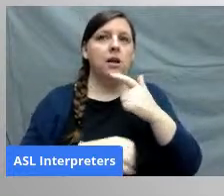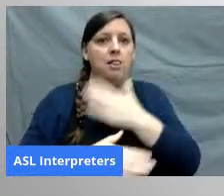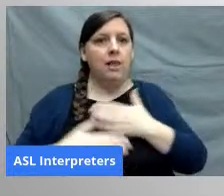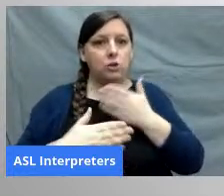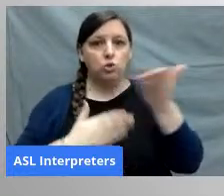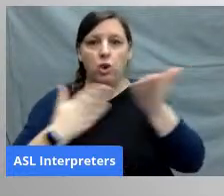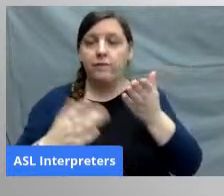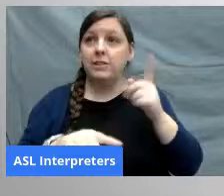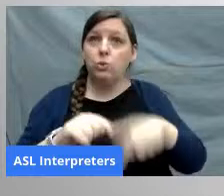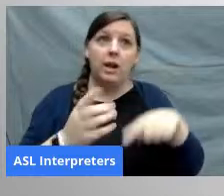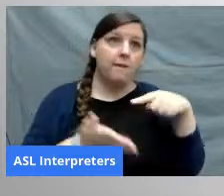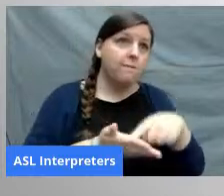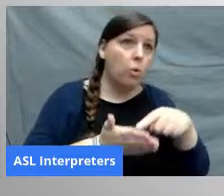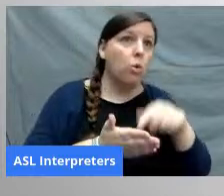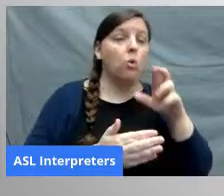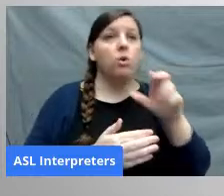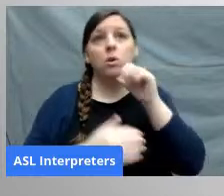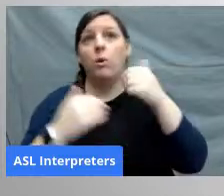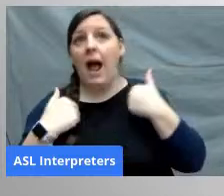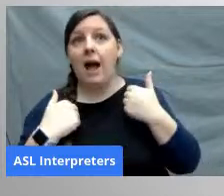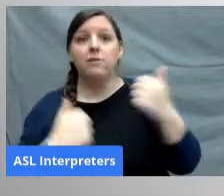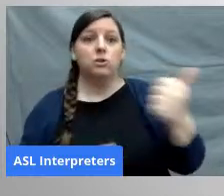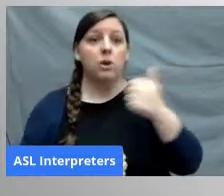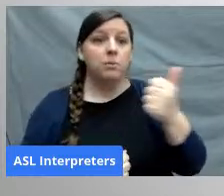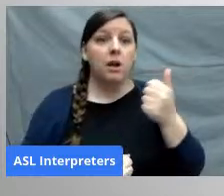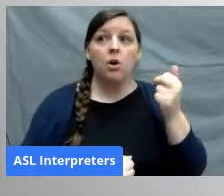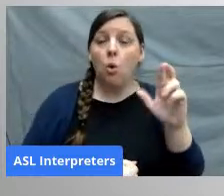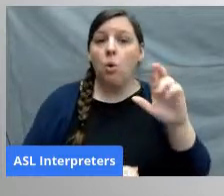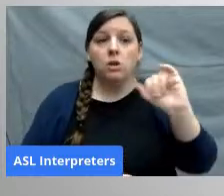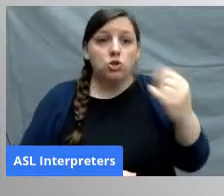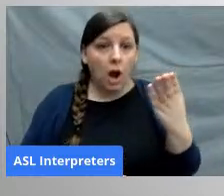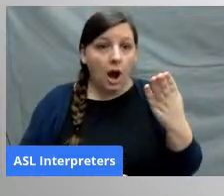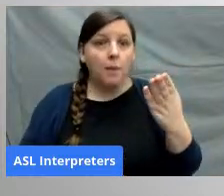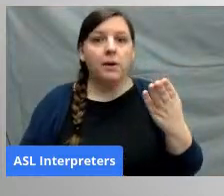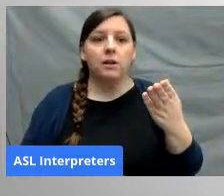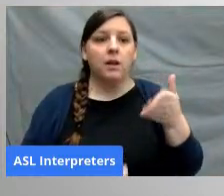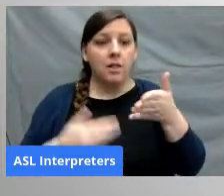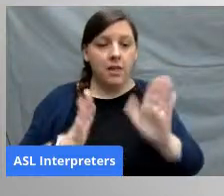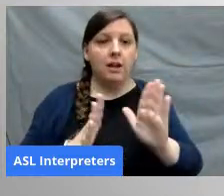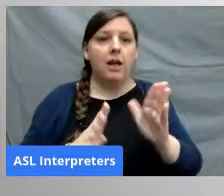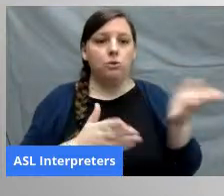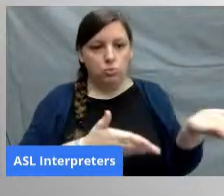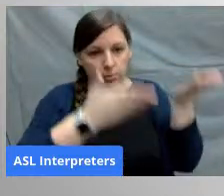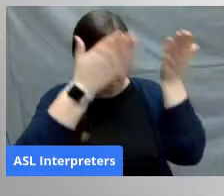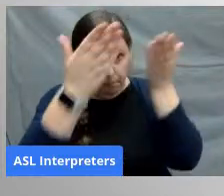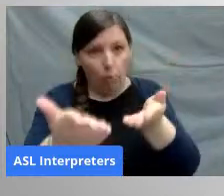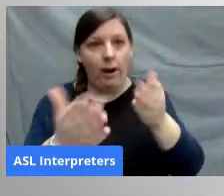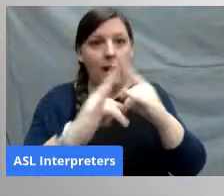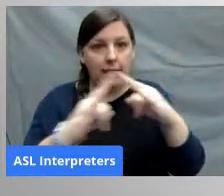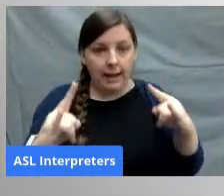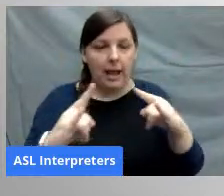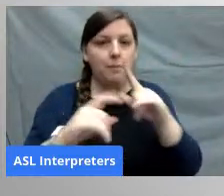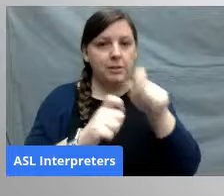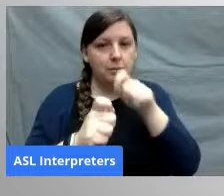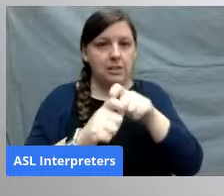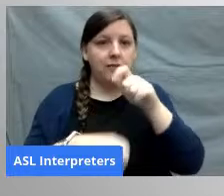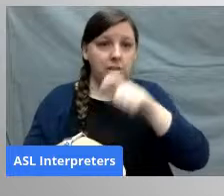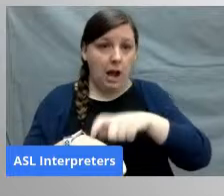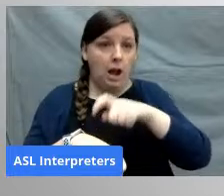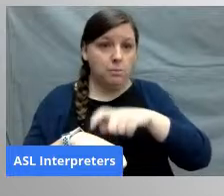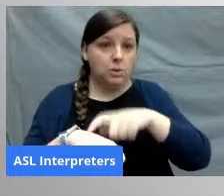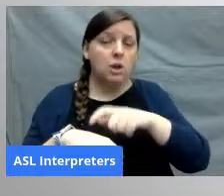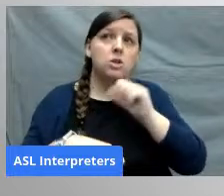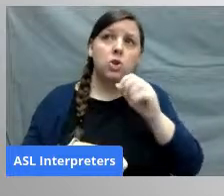not have transportation, or you may not have a job that allows you to get your child to a camp at a certain time. So really,